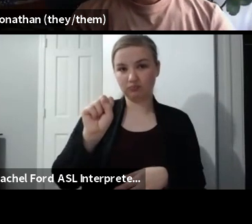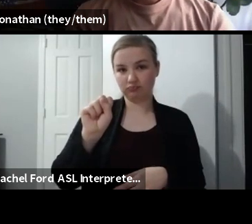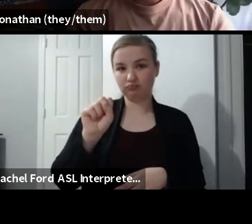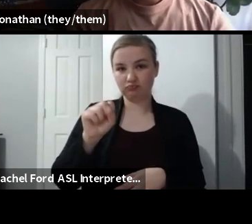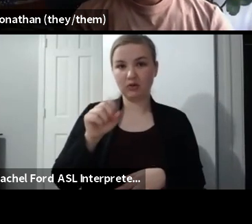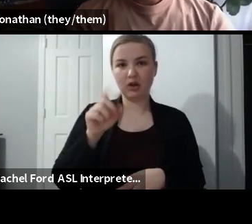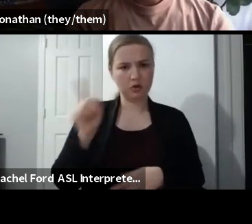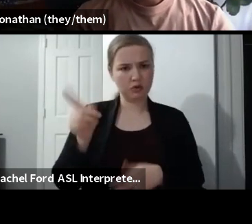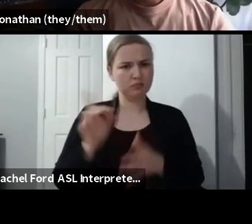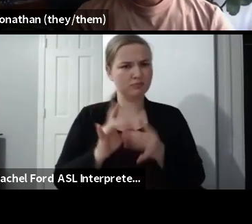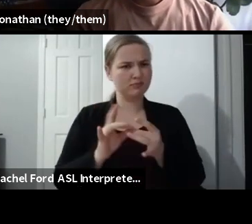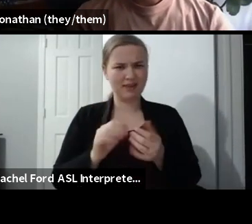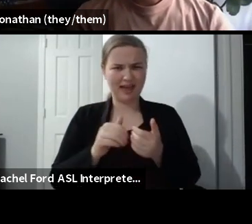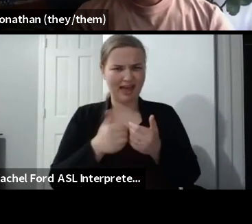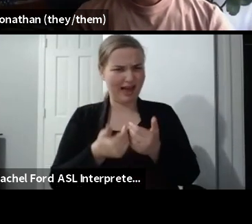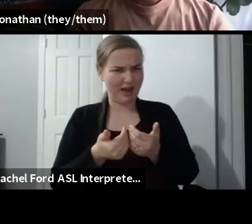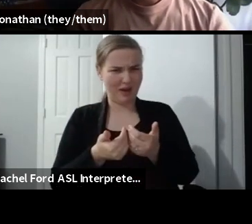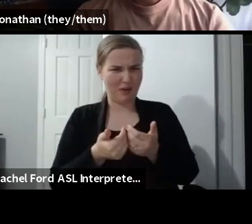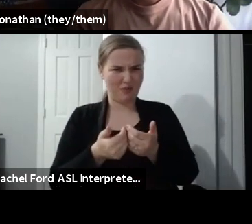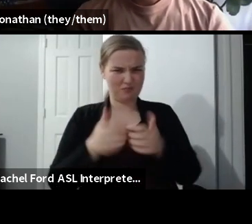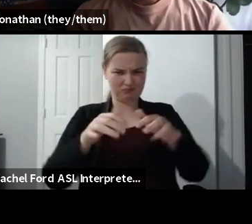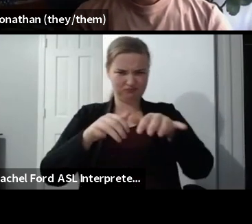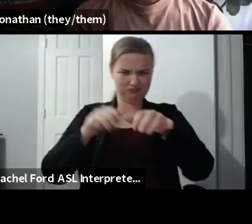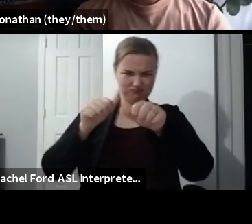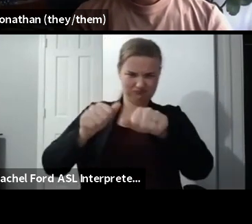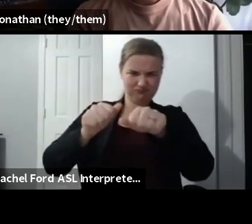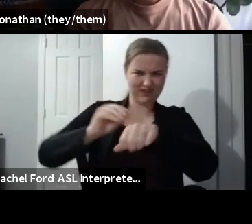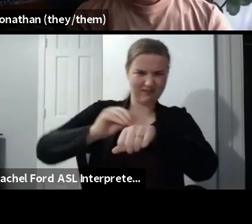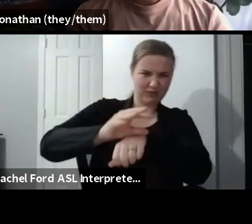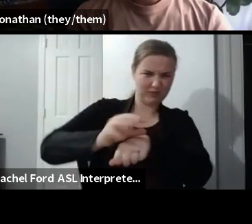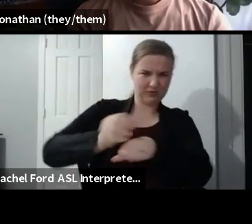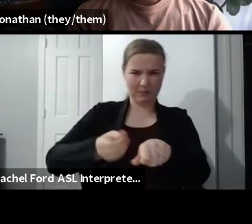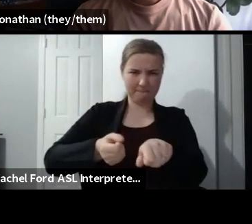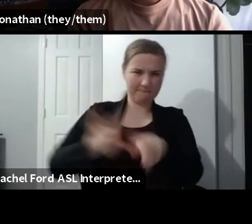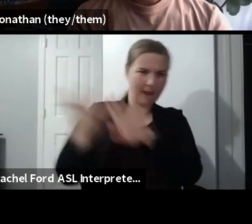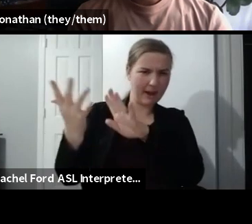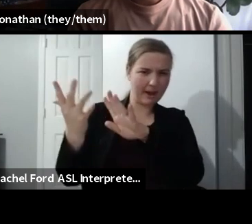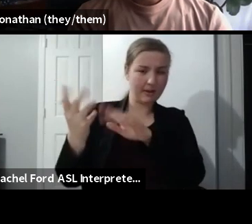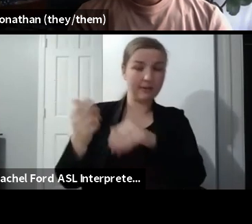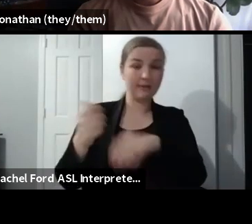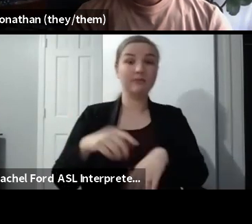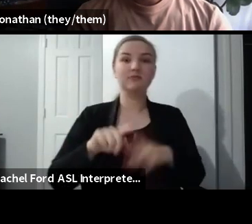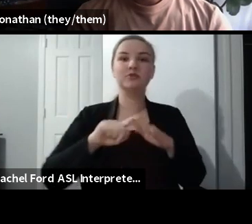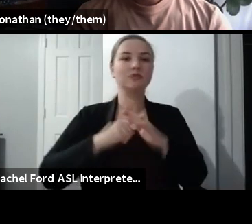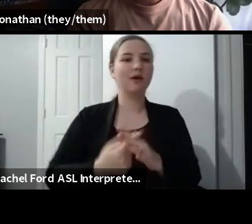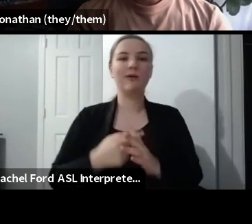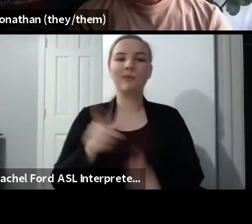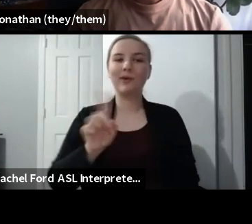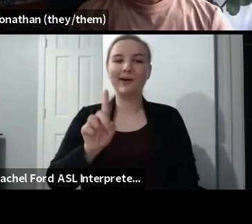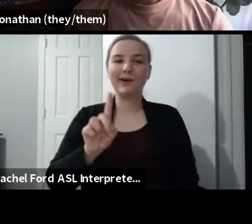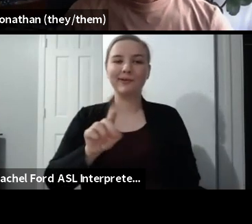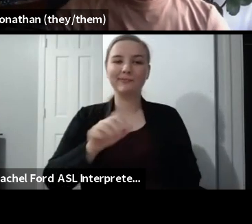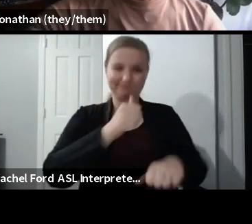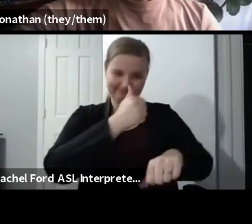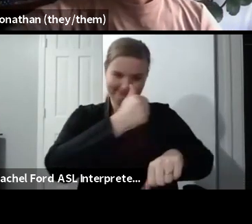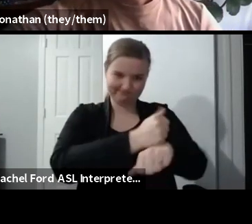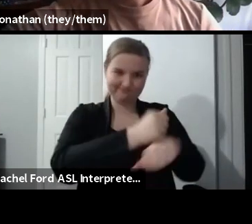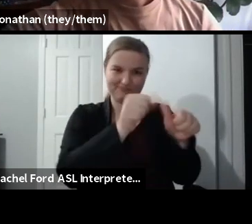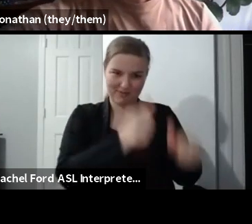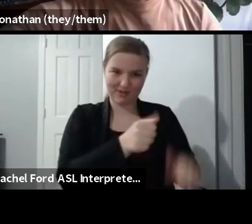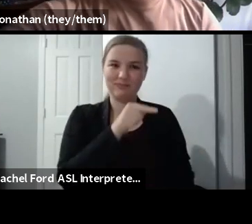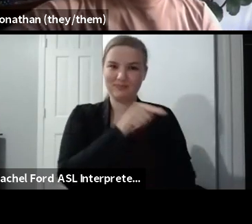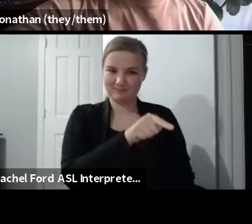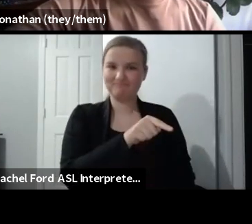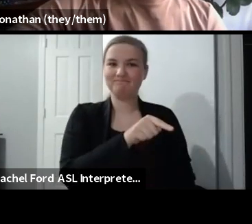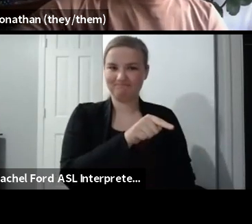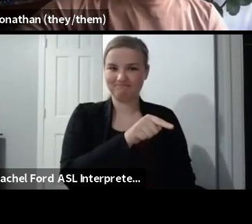decolonize starting with these monuments? How do we respond? And she was like mentioning like, we